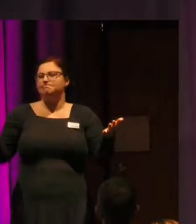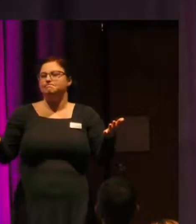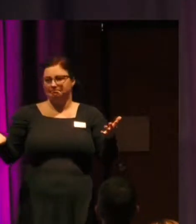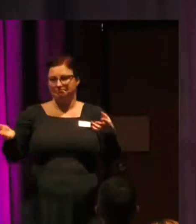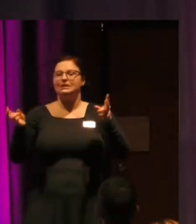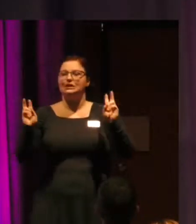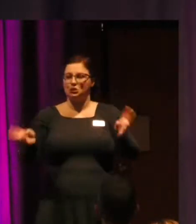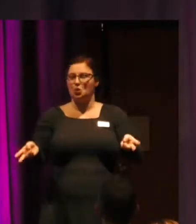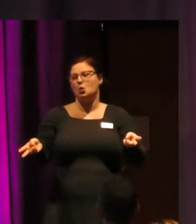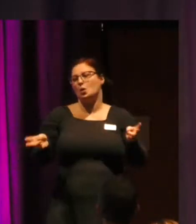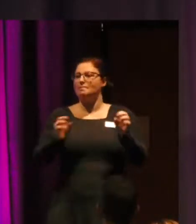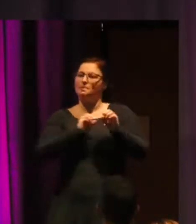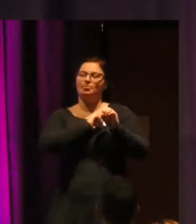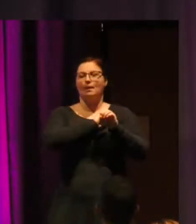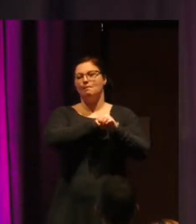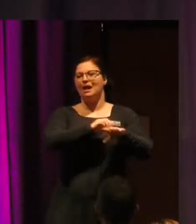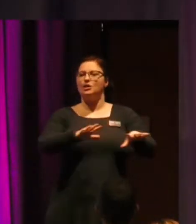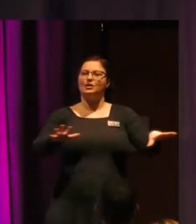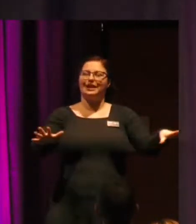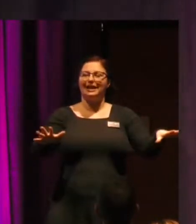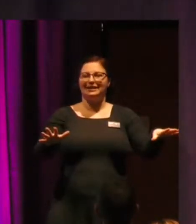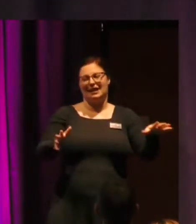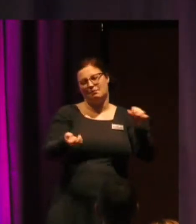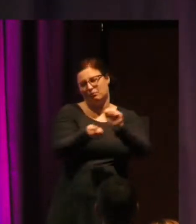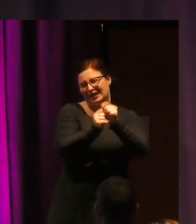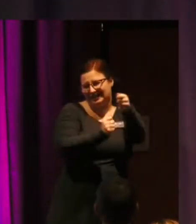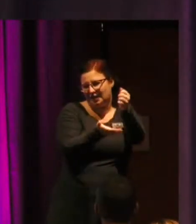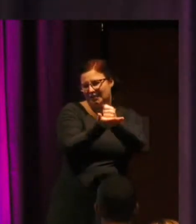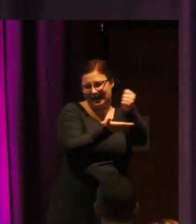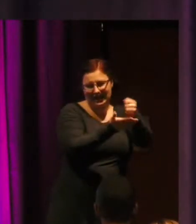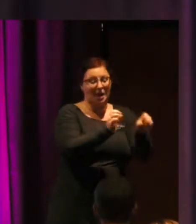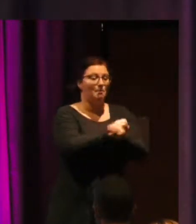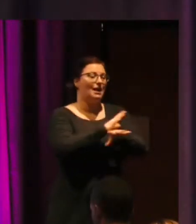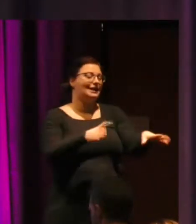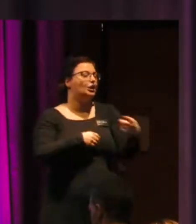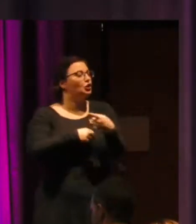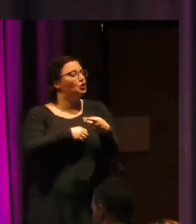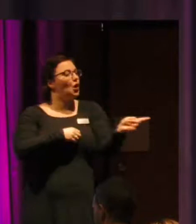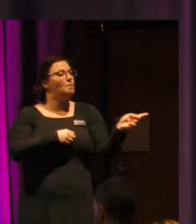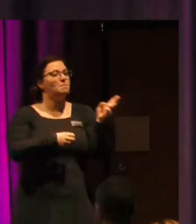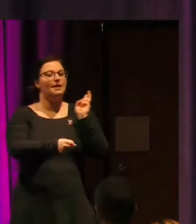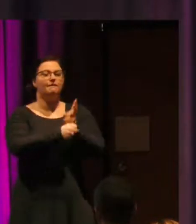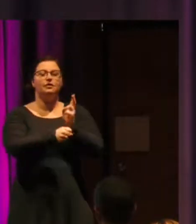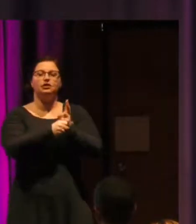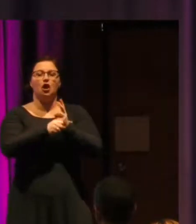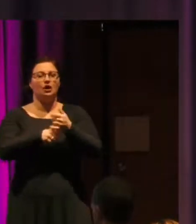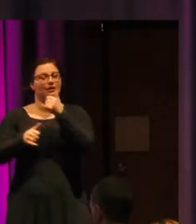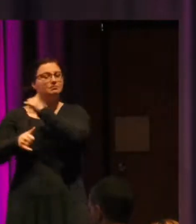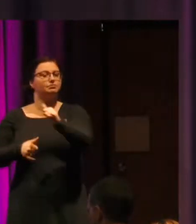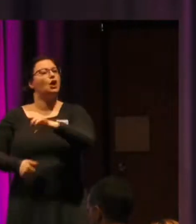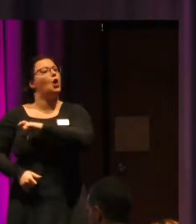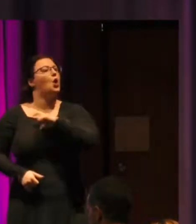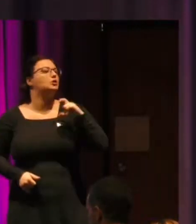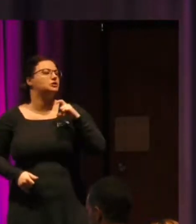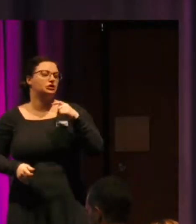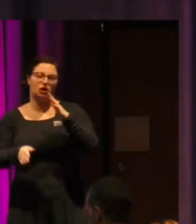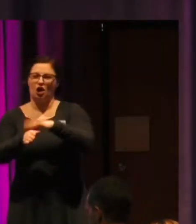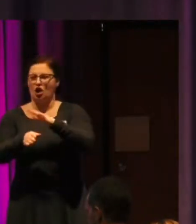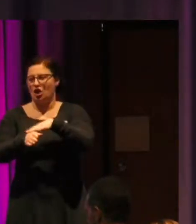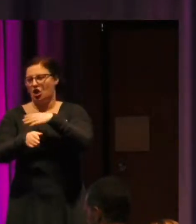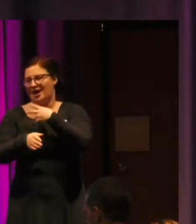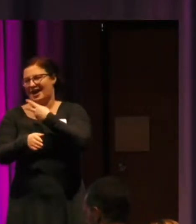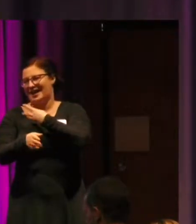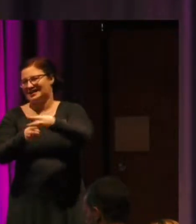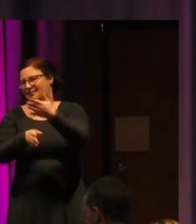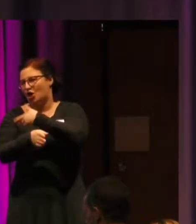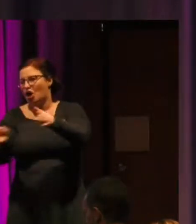the majority political parties are preventing the far right and other parties from being able